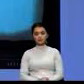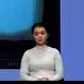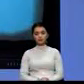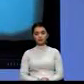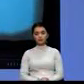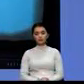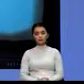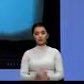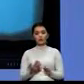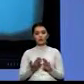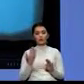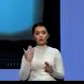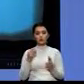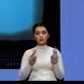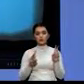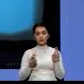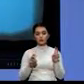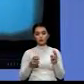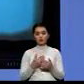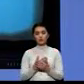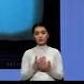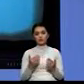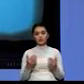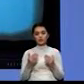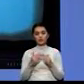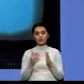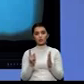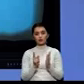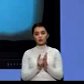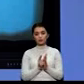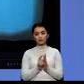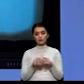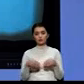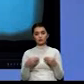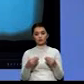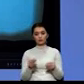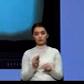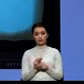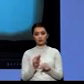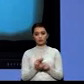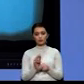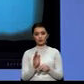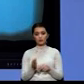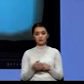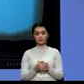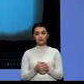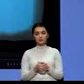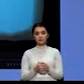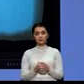Ana endi bolajonlar, o'tilgan mavzu bo'yicha sizlarga mustaqil bajarish uchun topshiriqni tushuntirib o'taman.